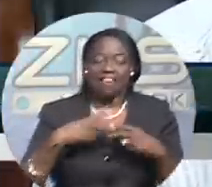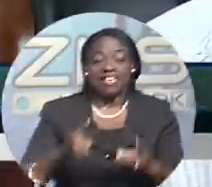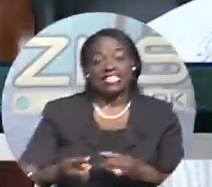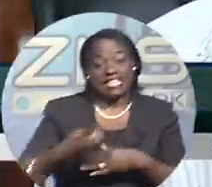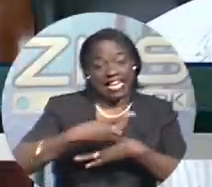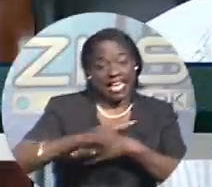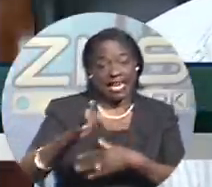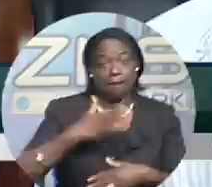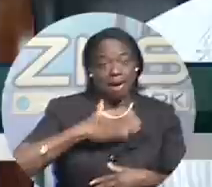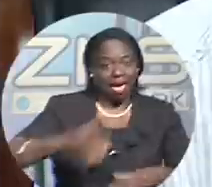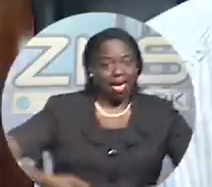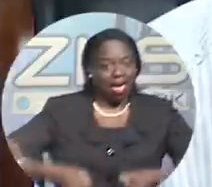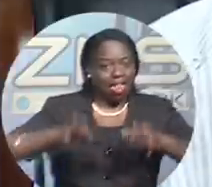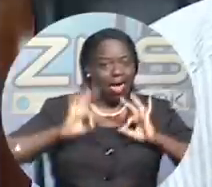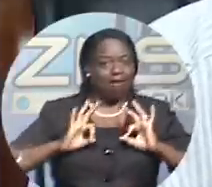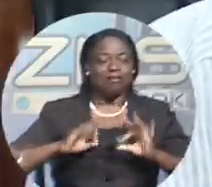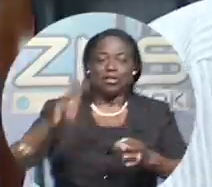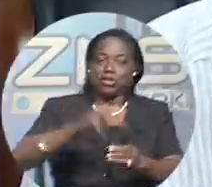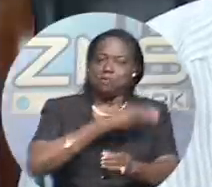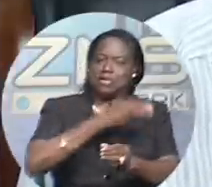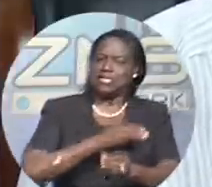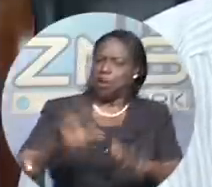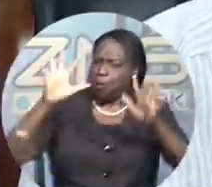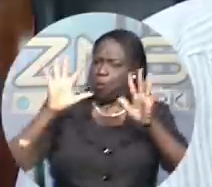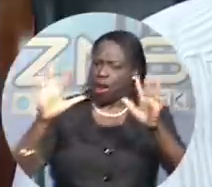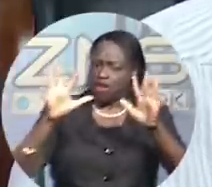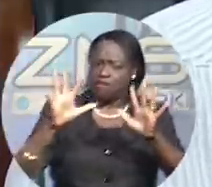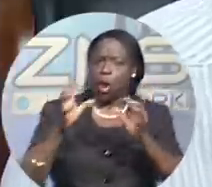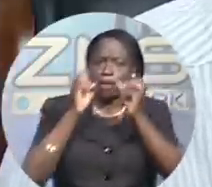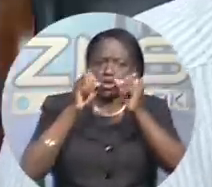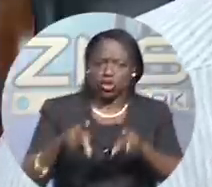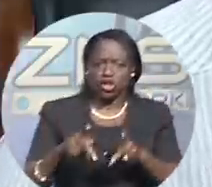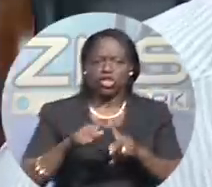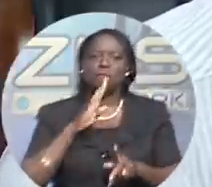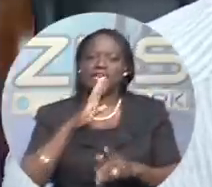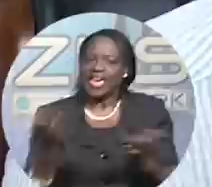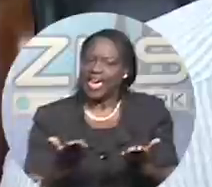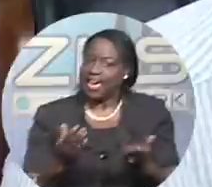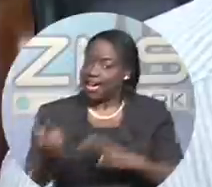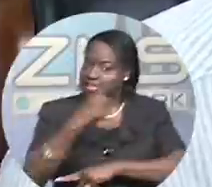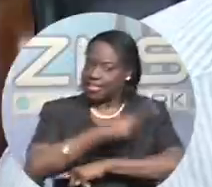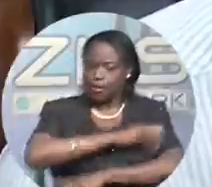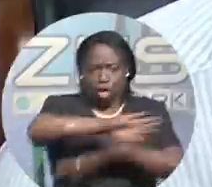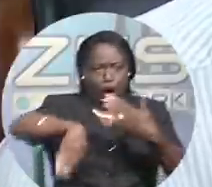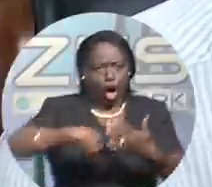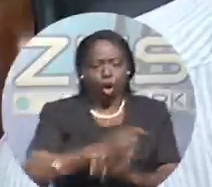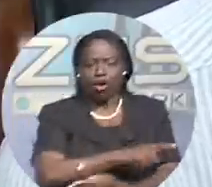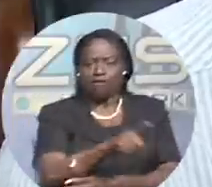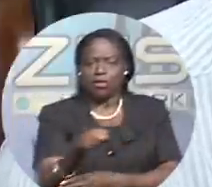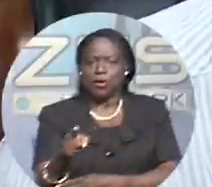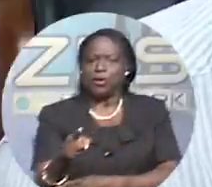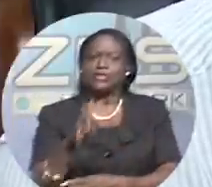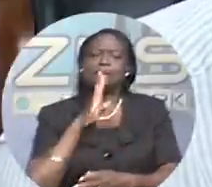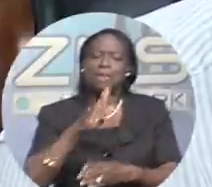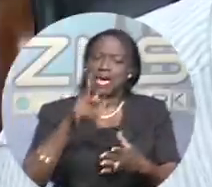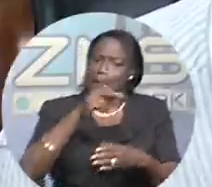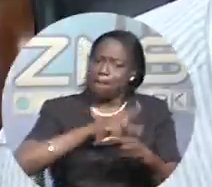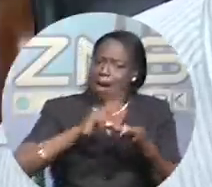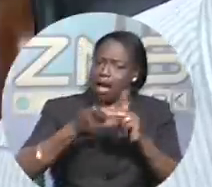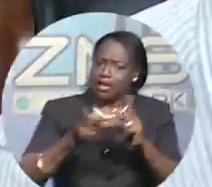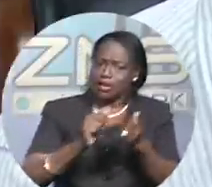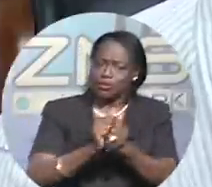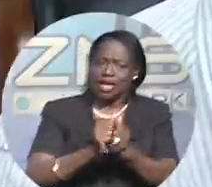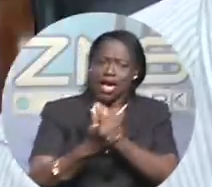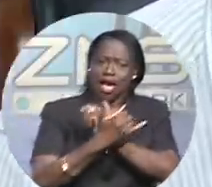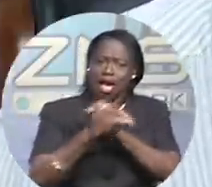my life to music, that it's a fantastic opportunity to be here today with all of you and to be partners in this with a country that puts music